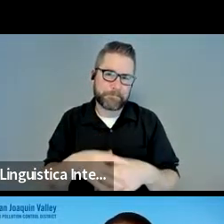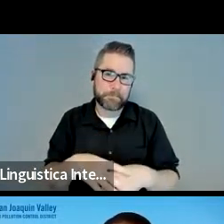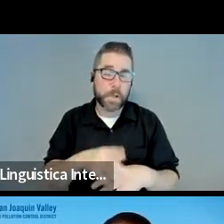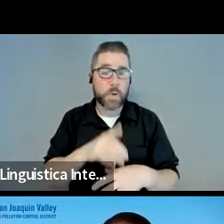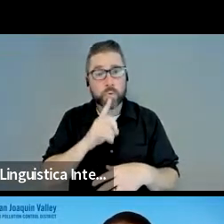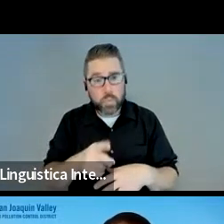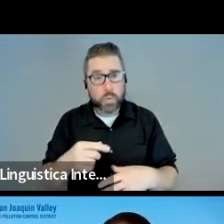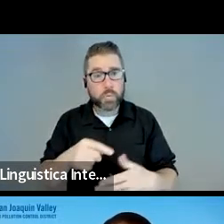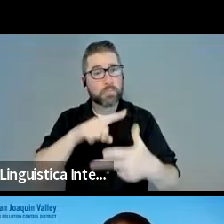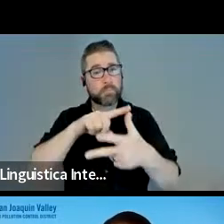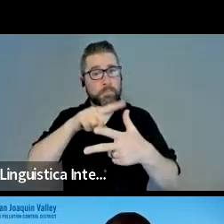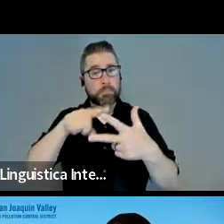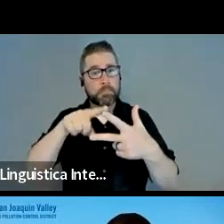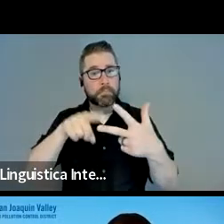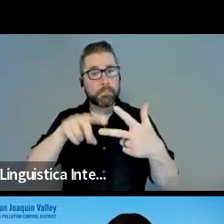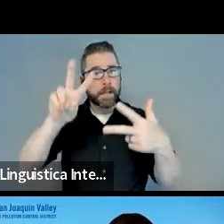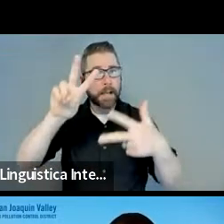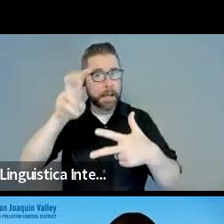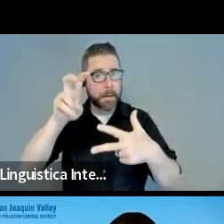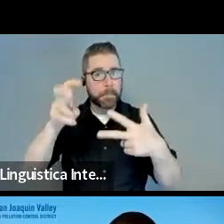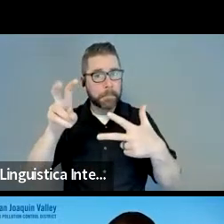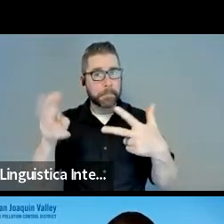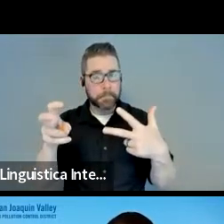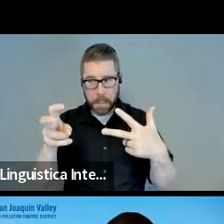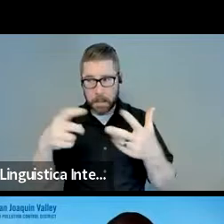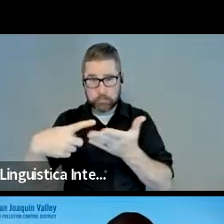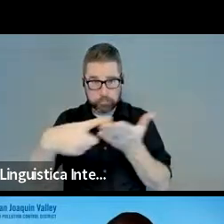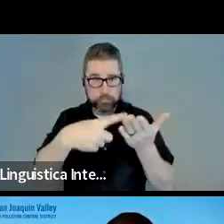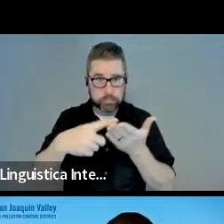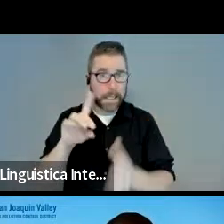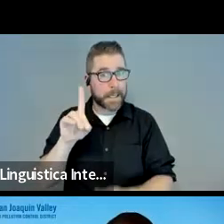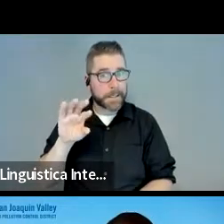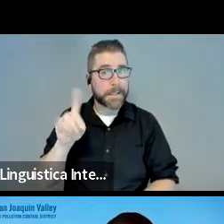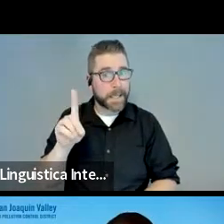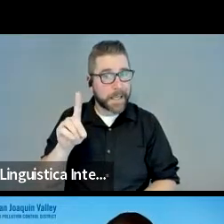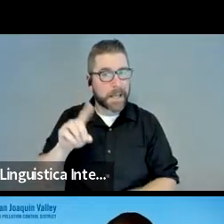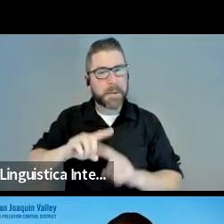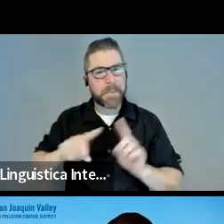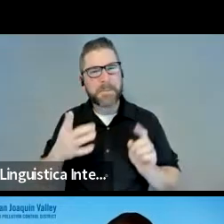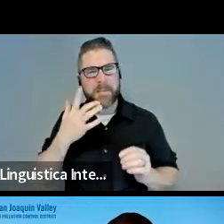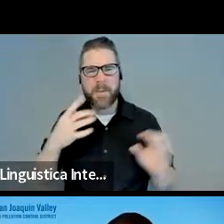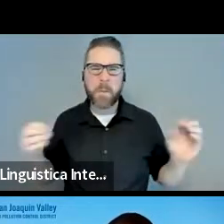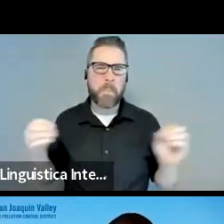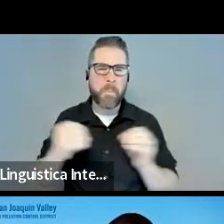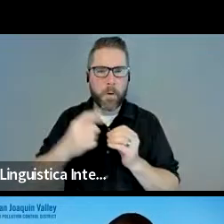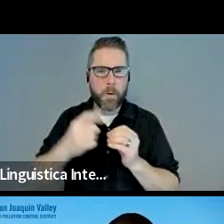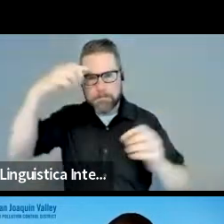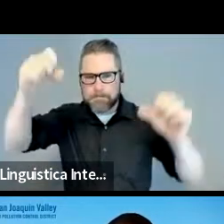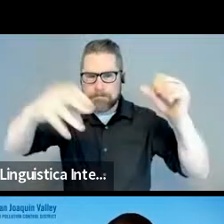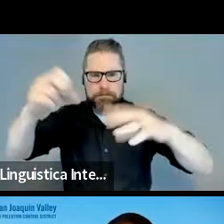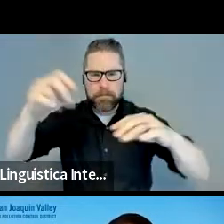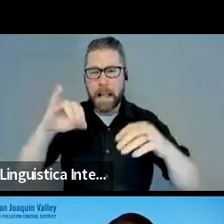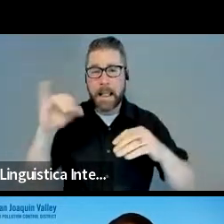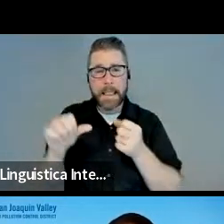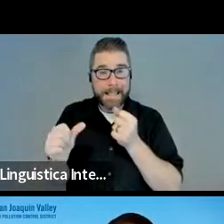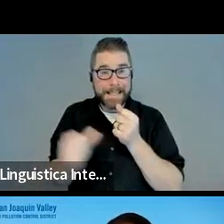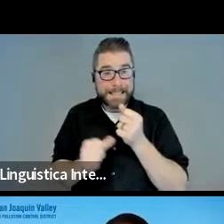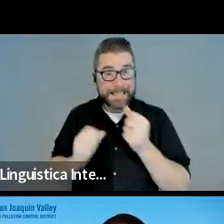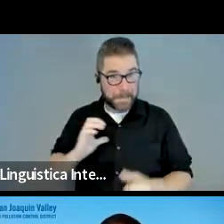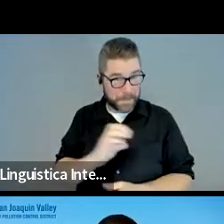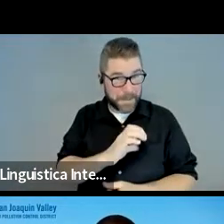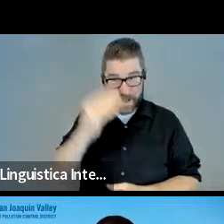but I always keep hoping that we brainstorm a bit more, kind of like we do in the subcommittees. I don't know if that makes sense,